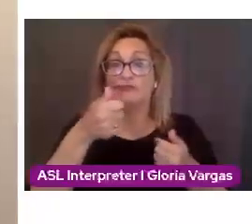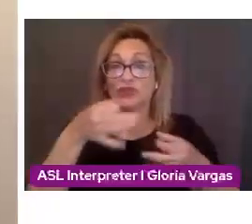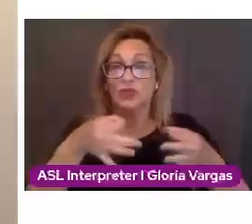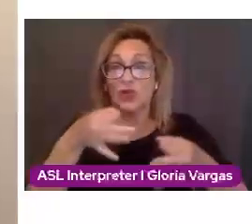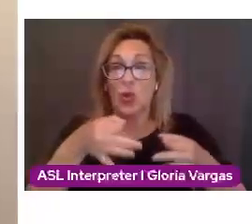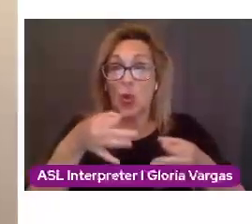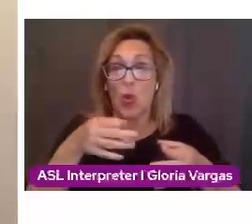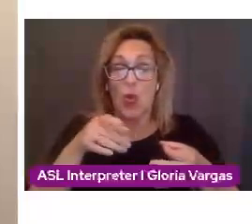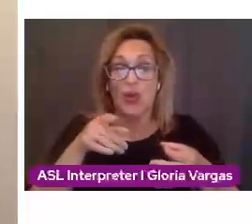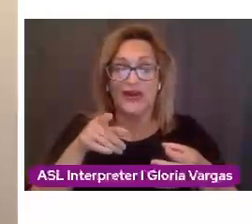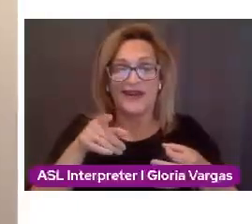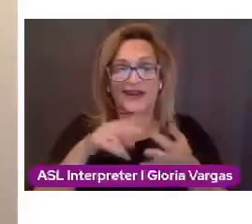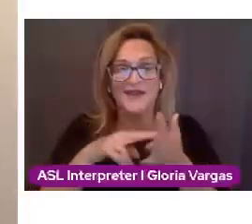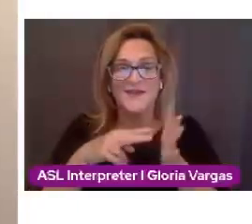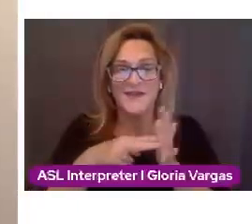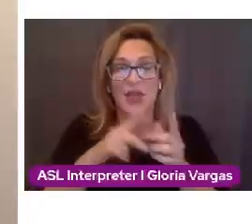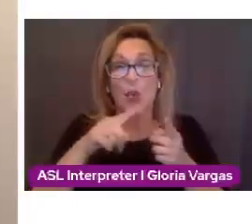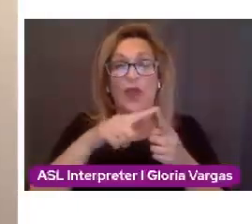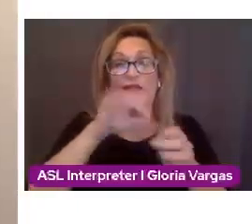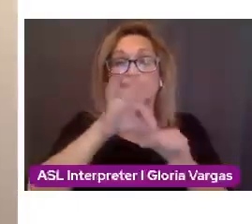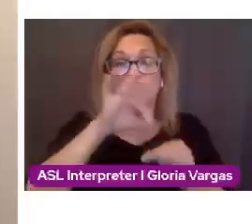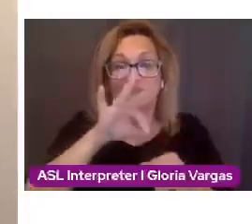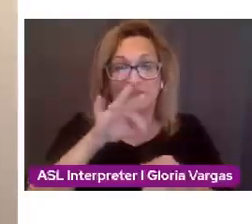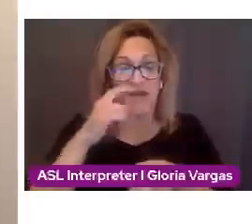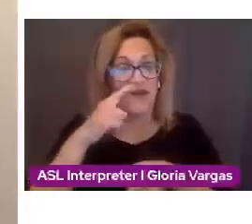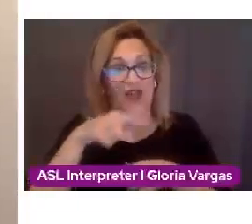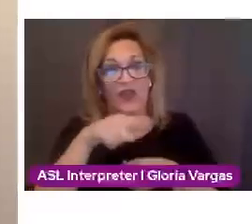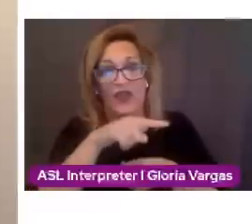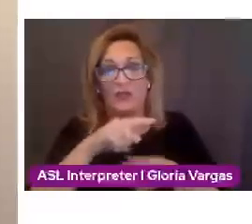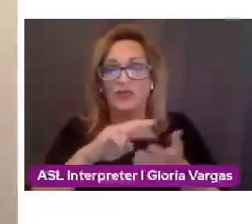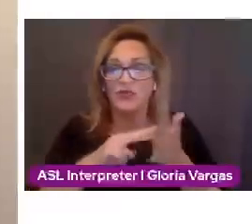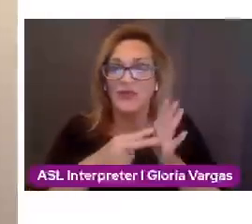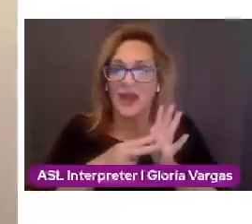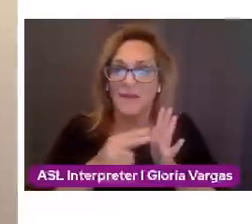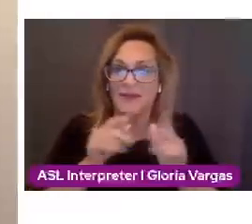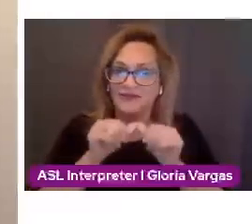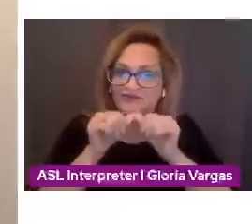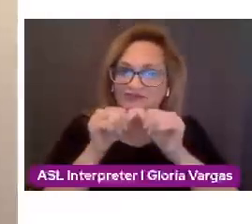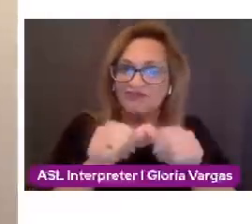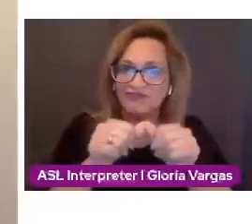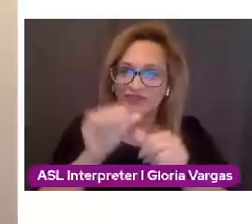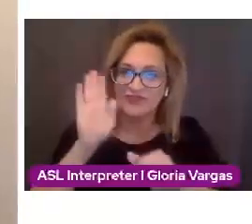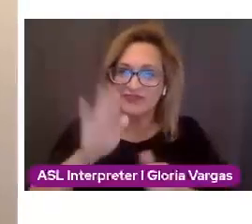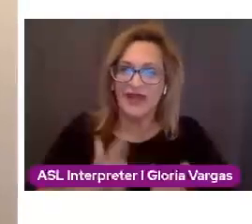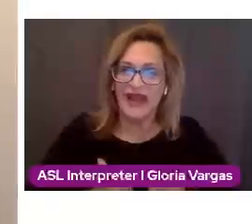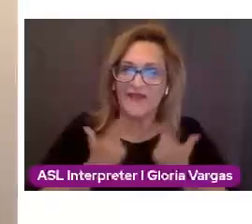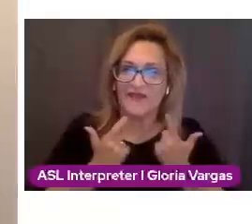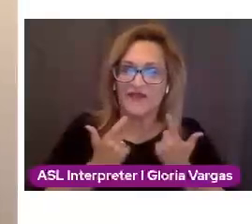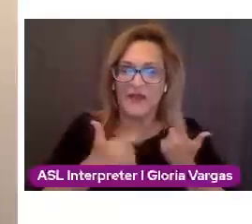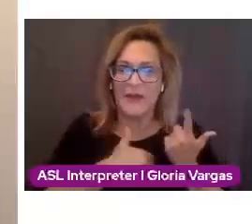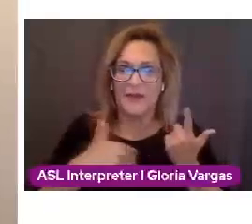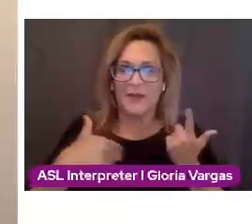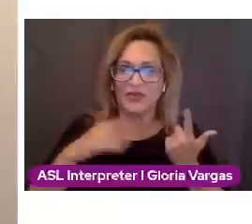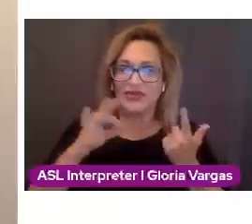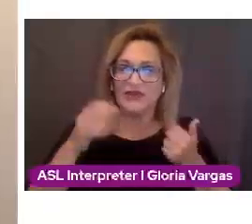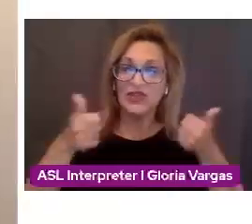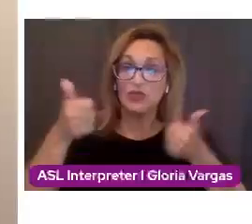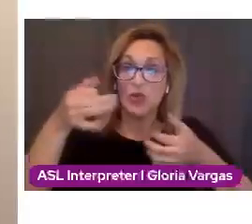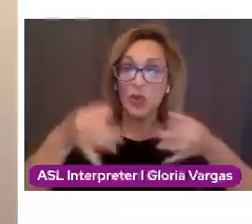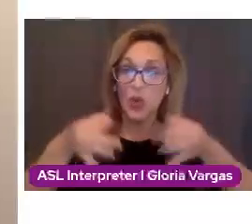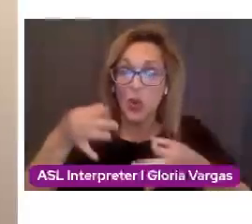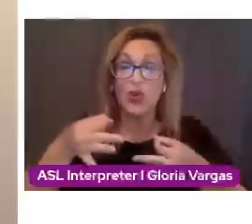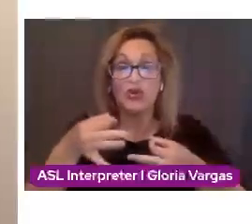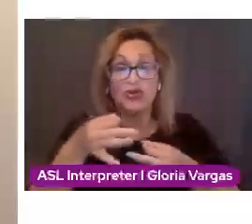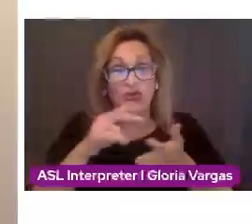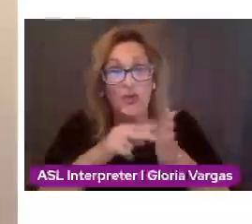lifetime appointment to the Supreme Court. So you have several members of the Supreme Court who misled and lied.